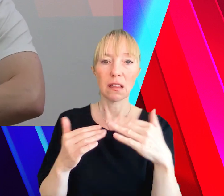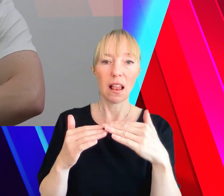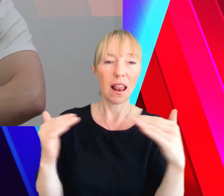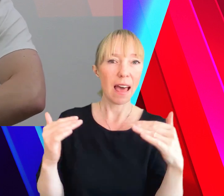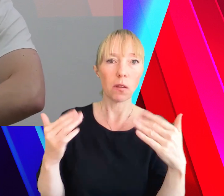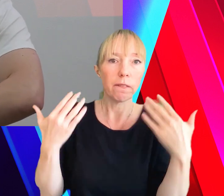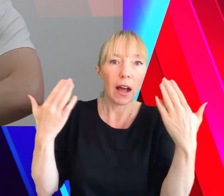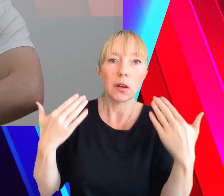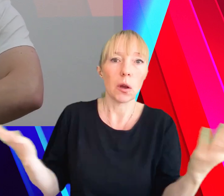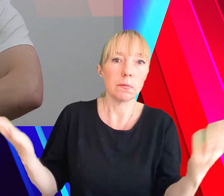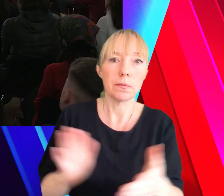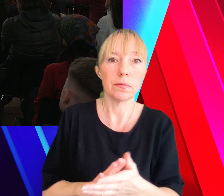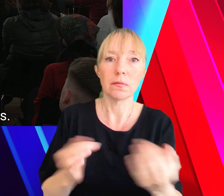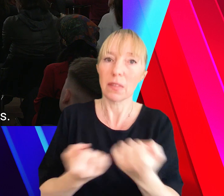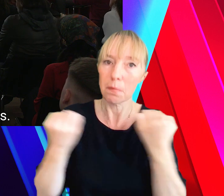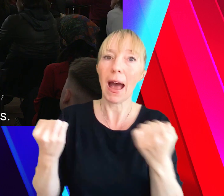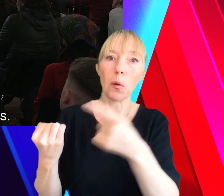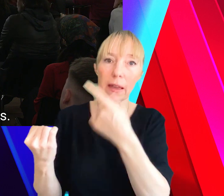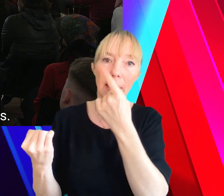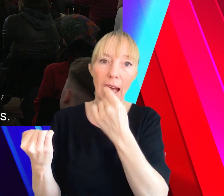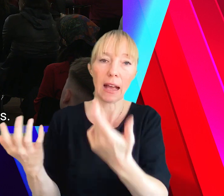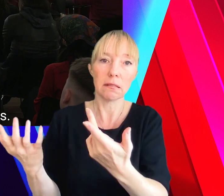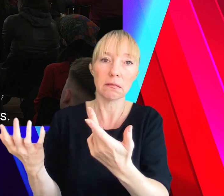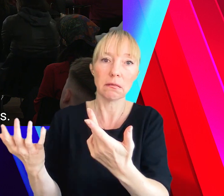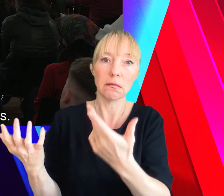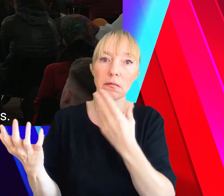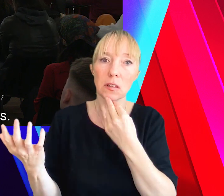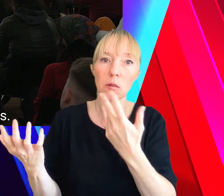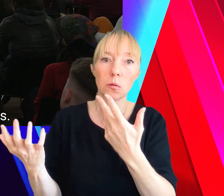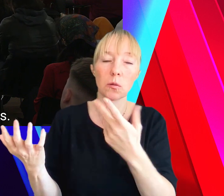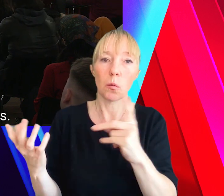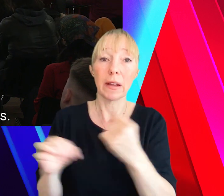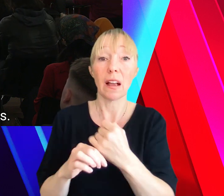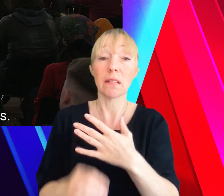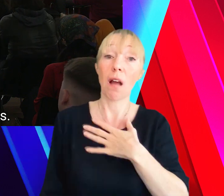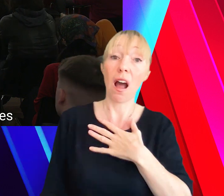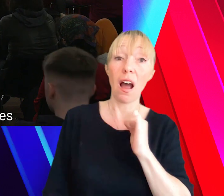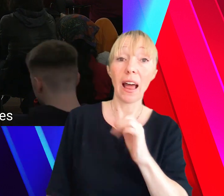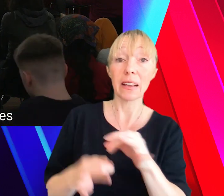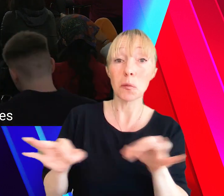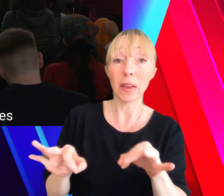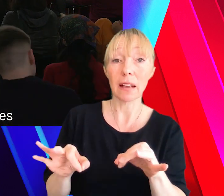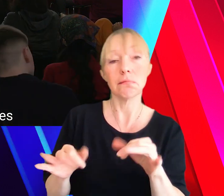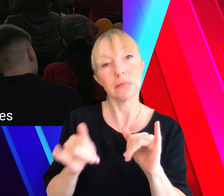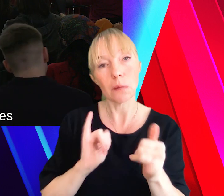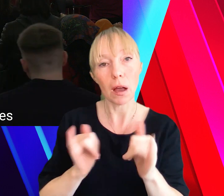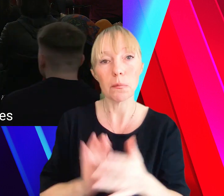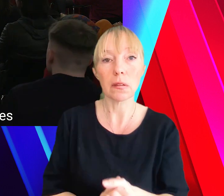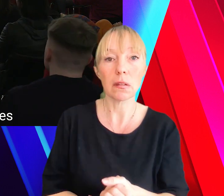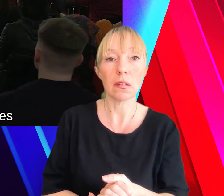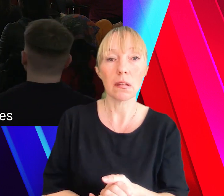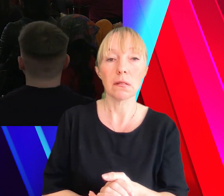understands the level of, I don't know, power that he has and what he does. I don't know. I like his